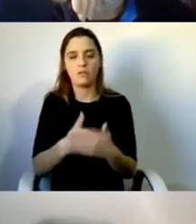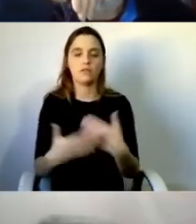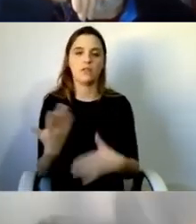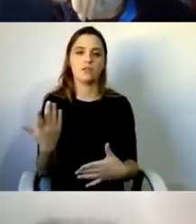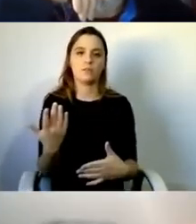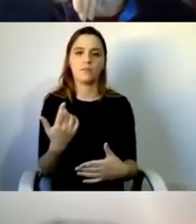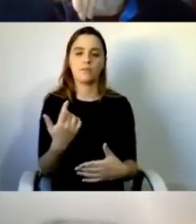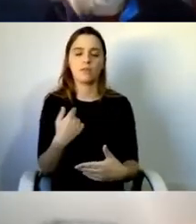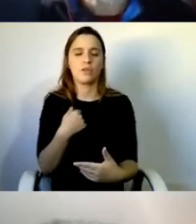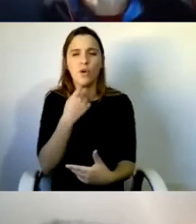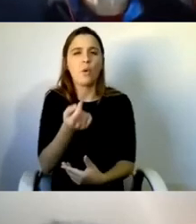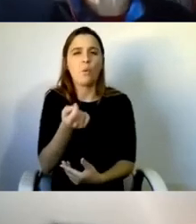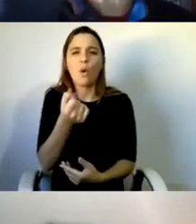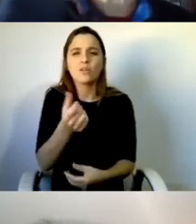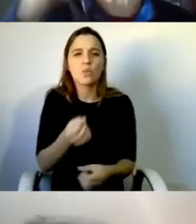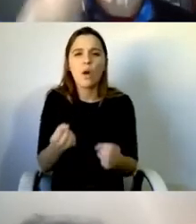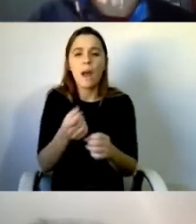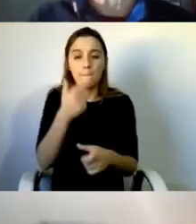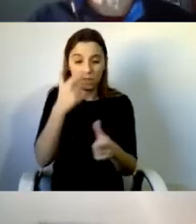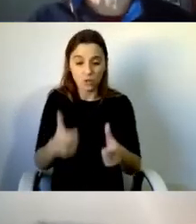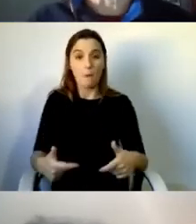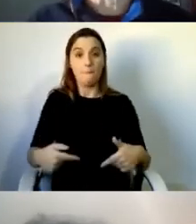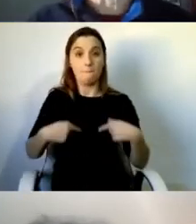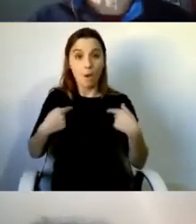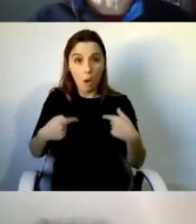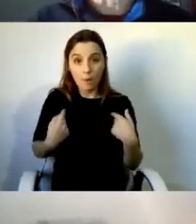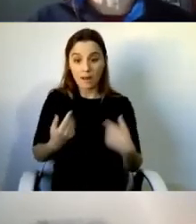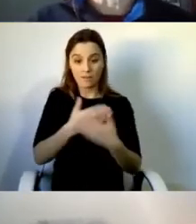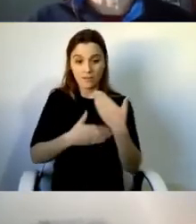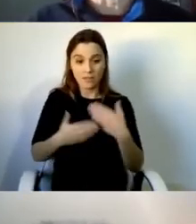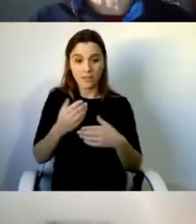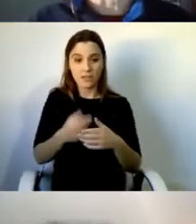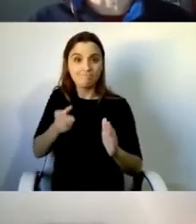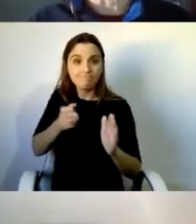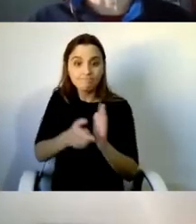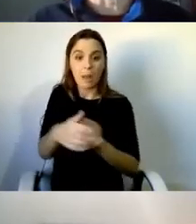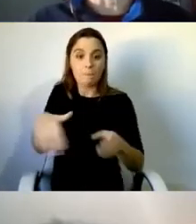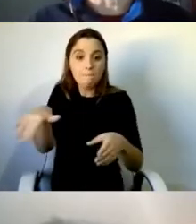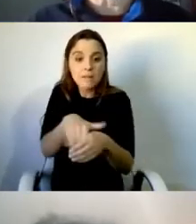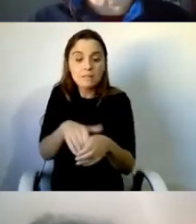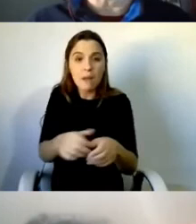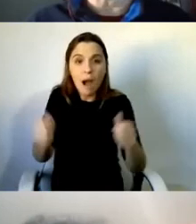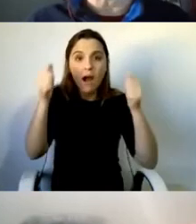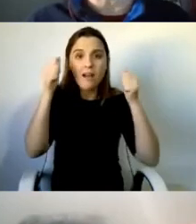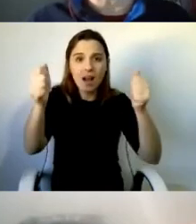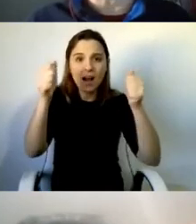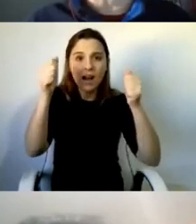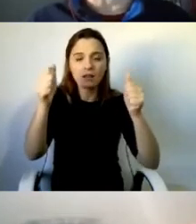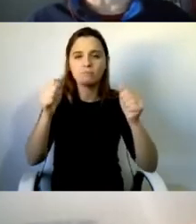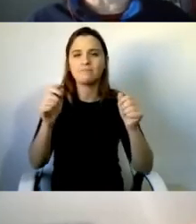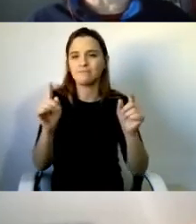involved in these protests. These protests were parents' protests. And that was very